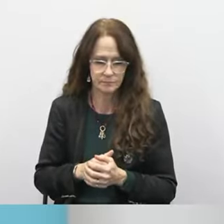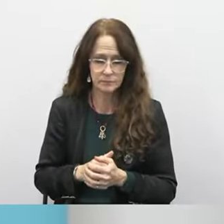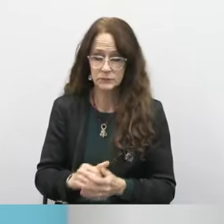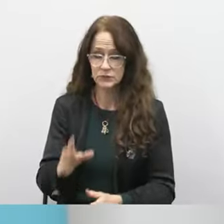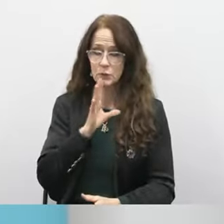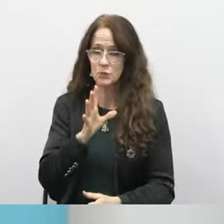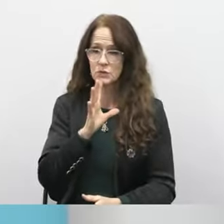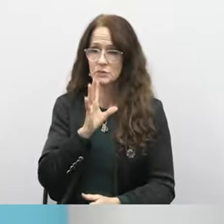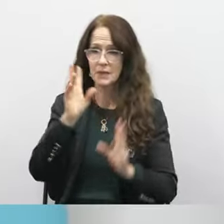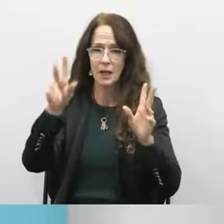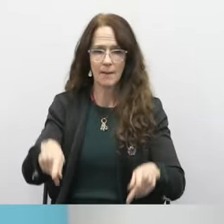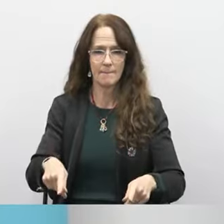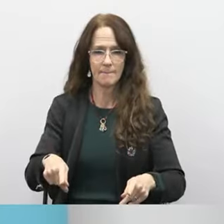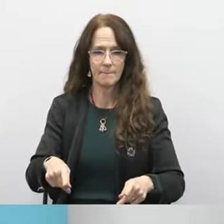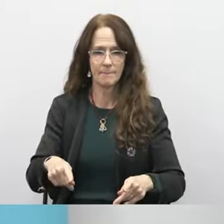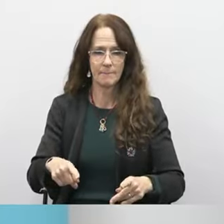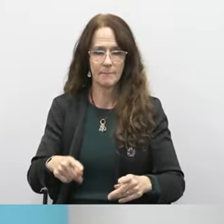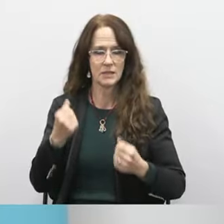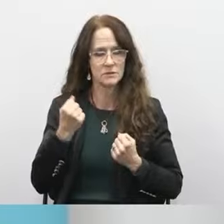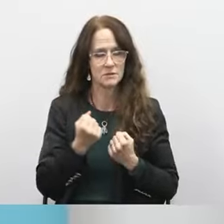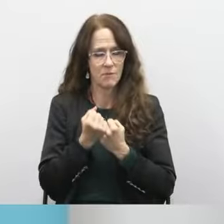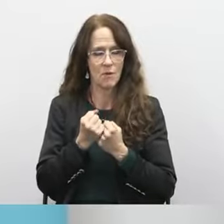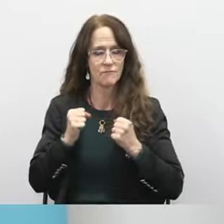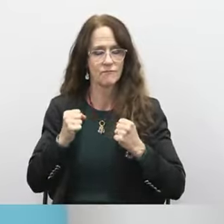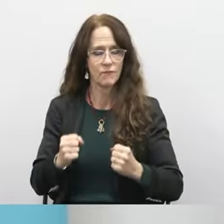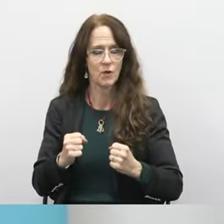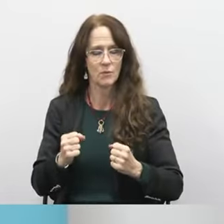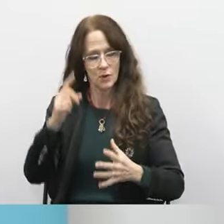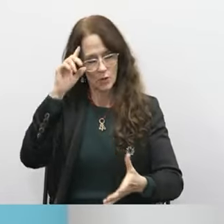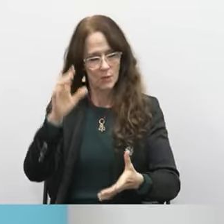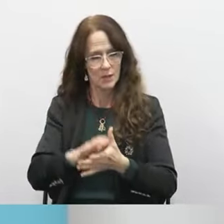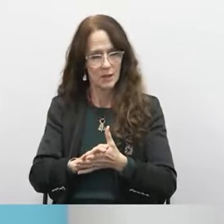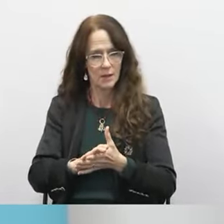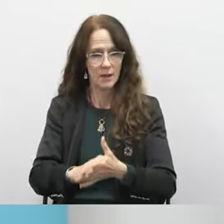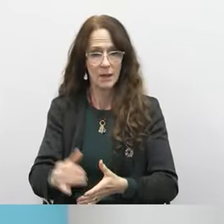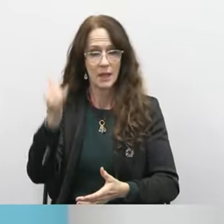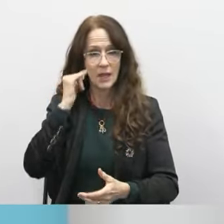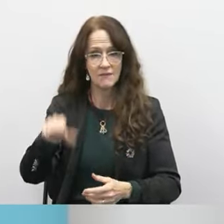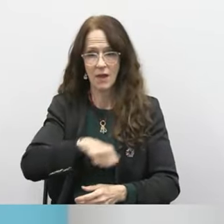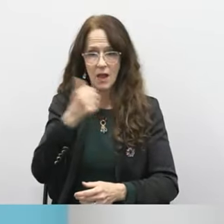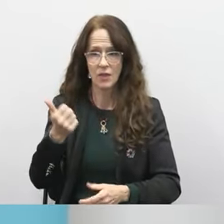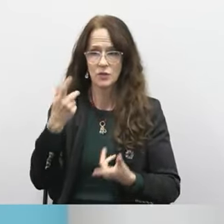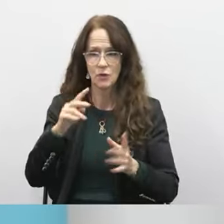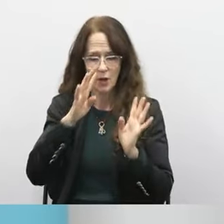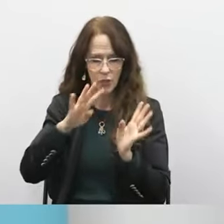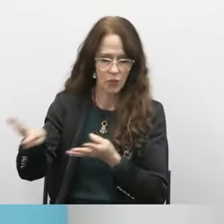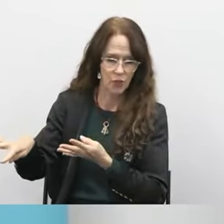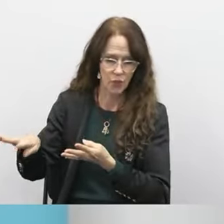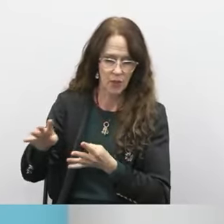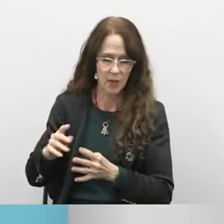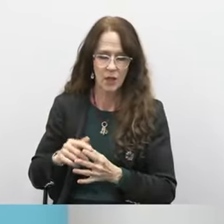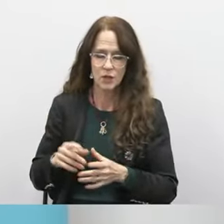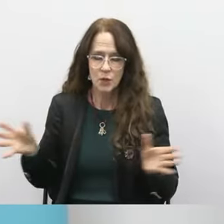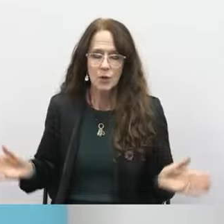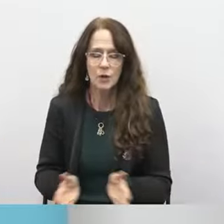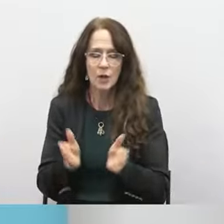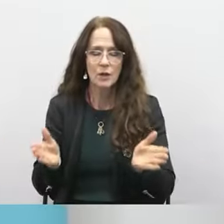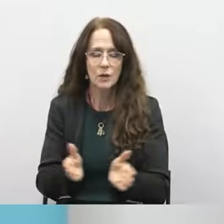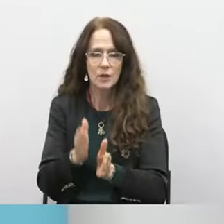stand firm in what you believe. Even when others try to silence you, you are planting the seeds for a